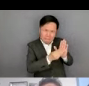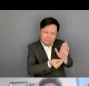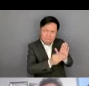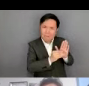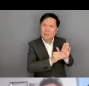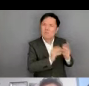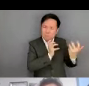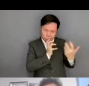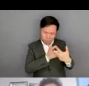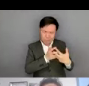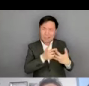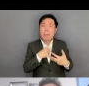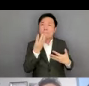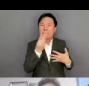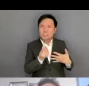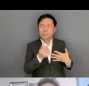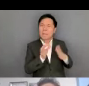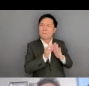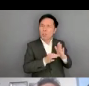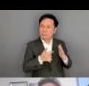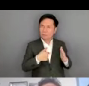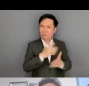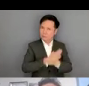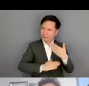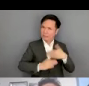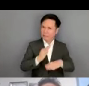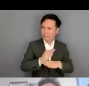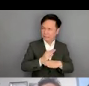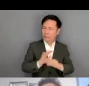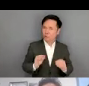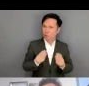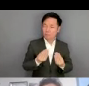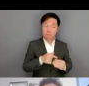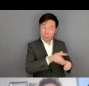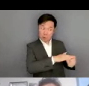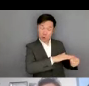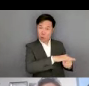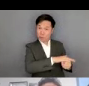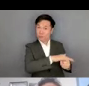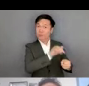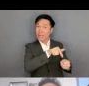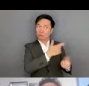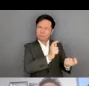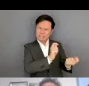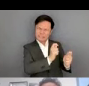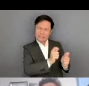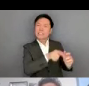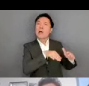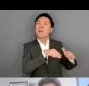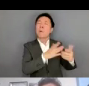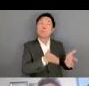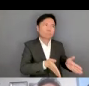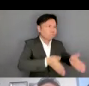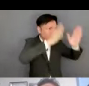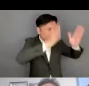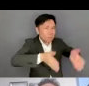two local levels, and they started designing their local level infrastructures accessible for persons